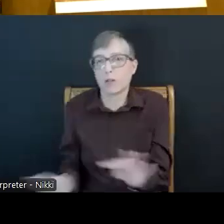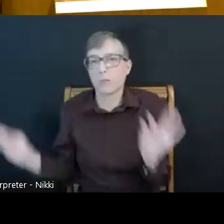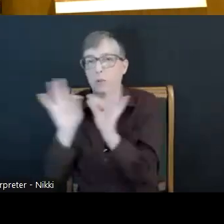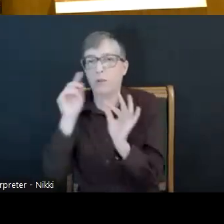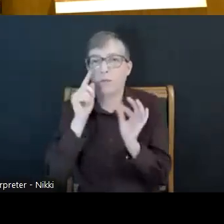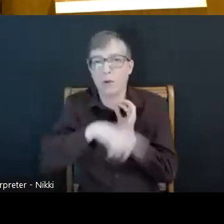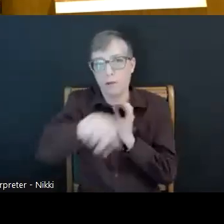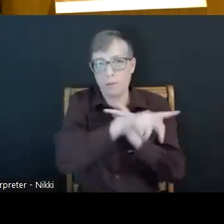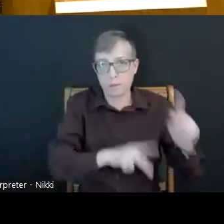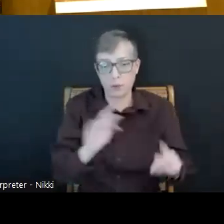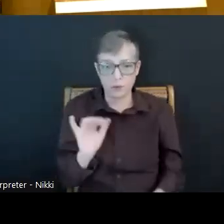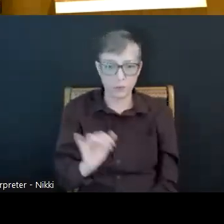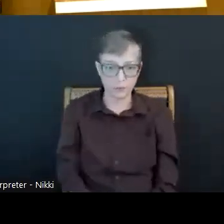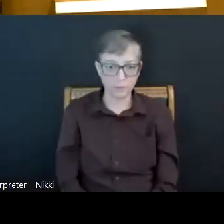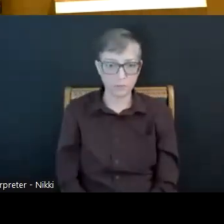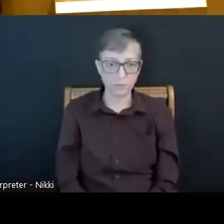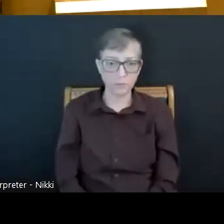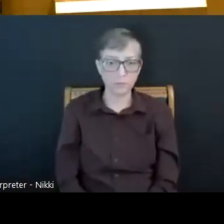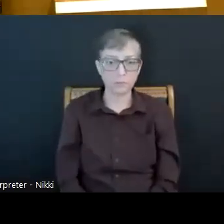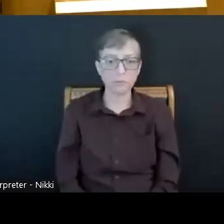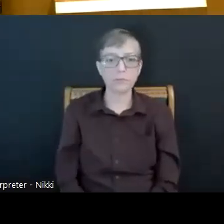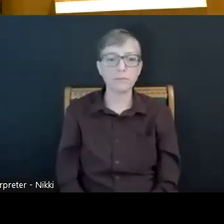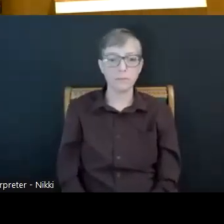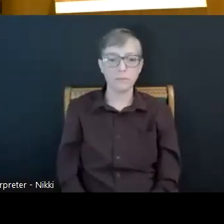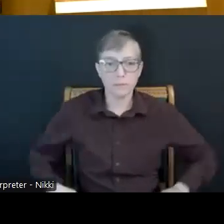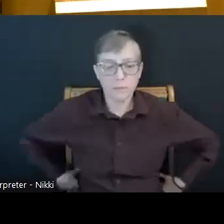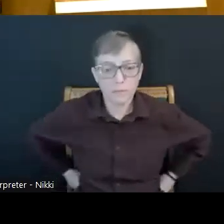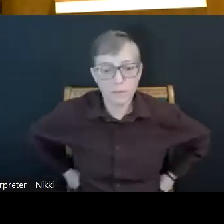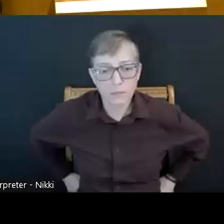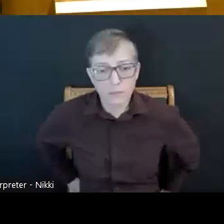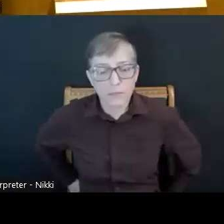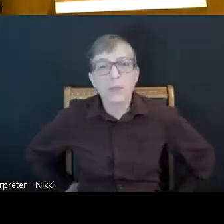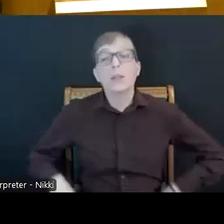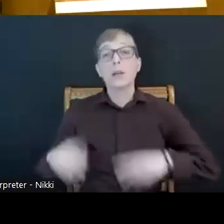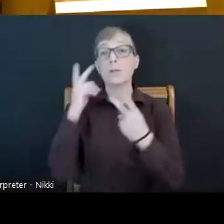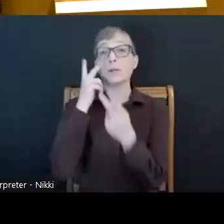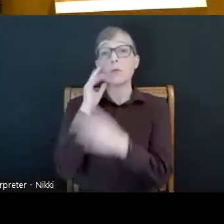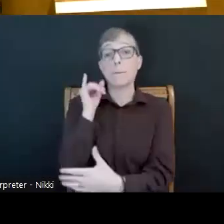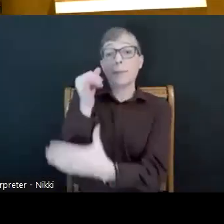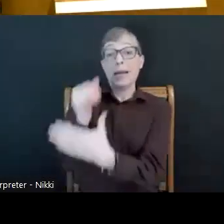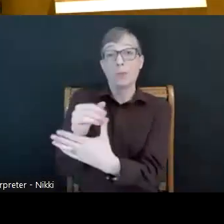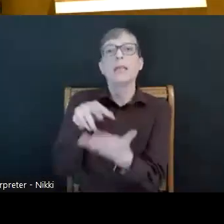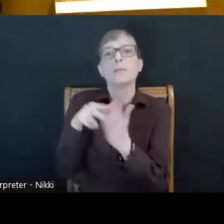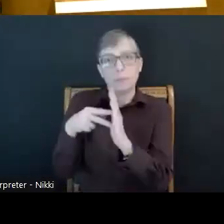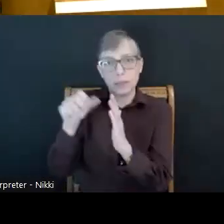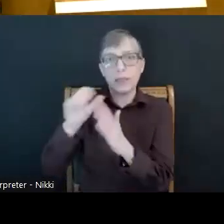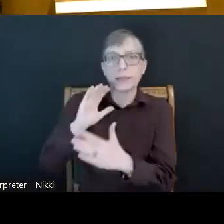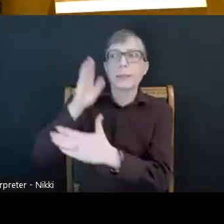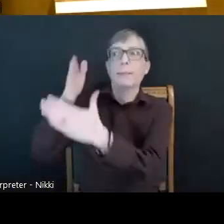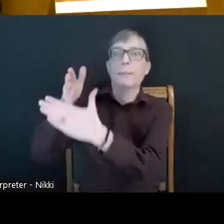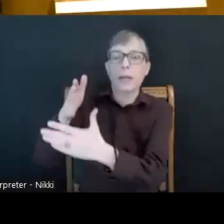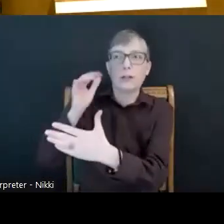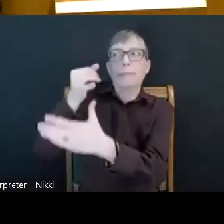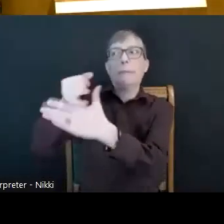vision impairment obviously means there's impaired vision, but there's also impairment in many